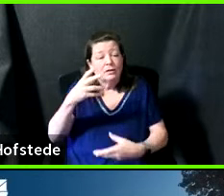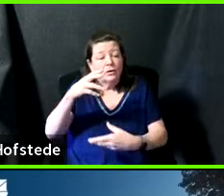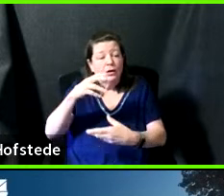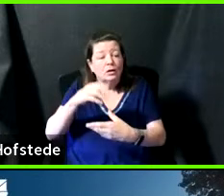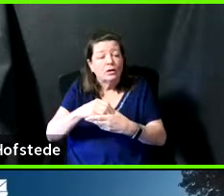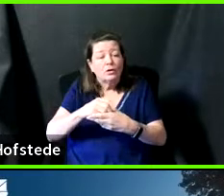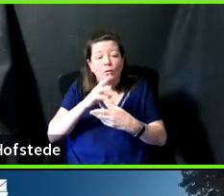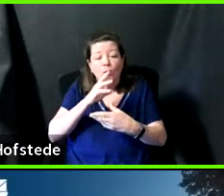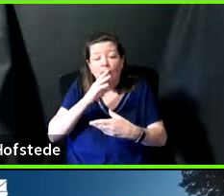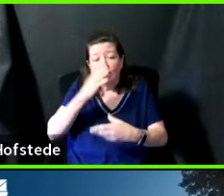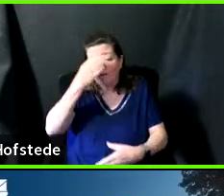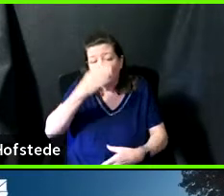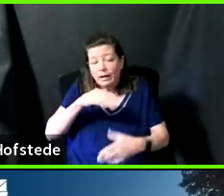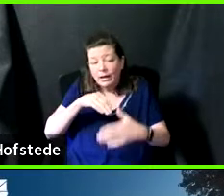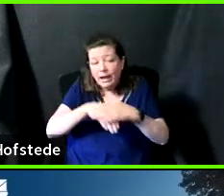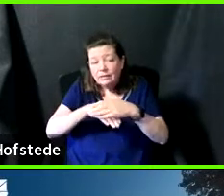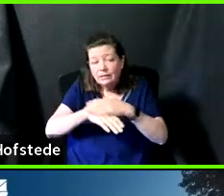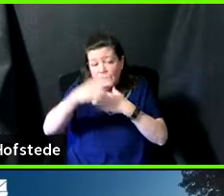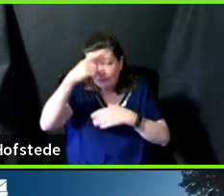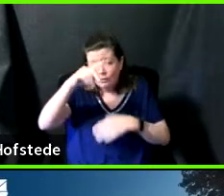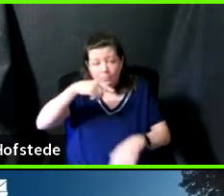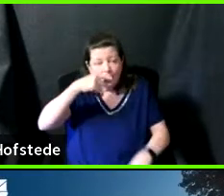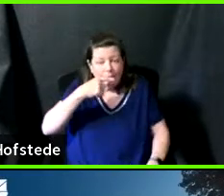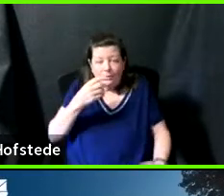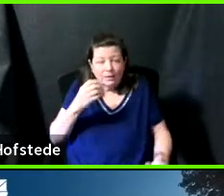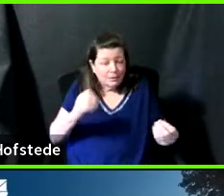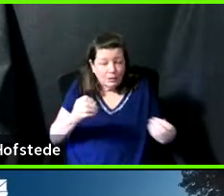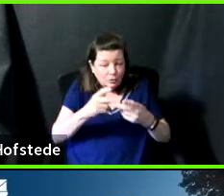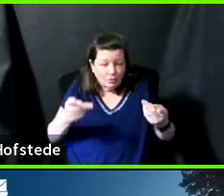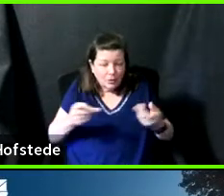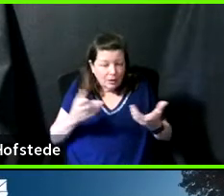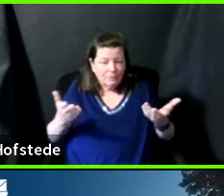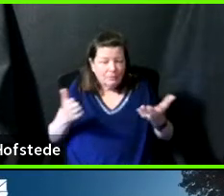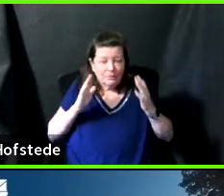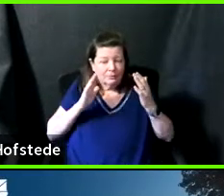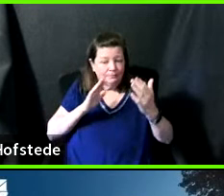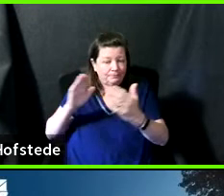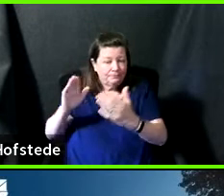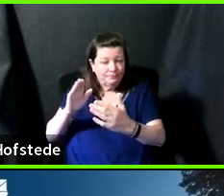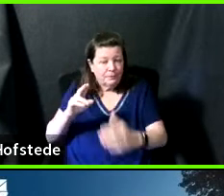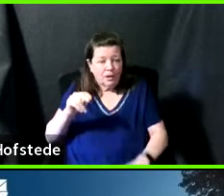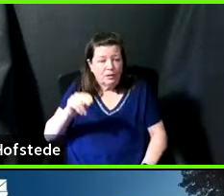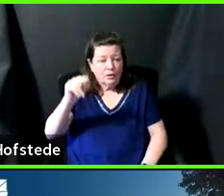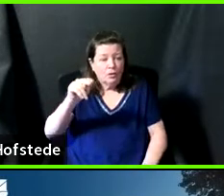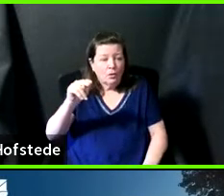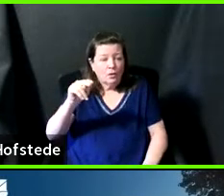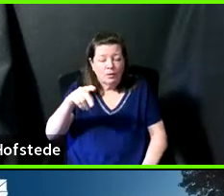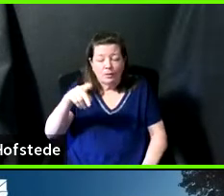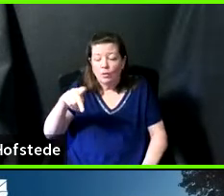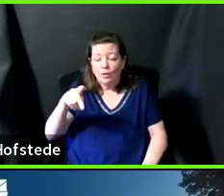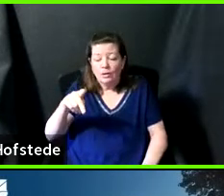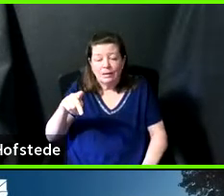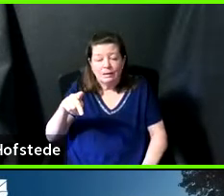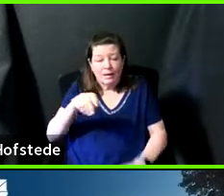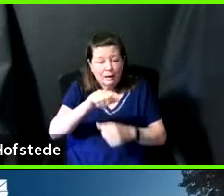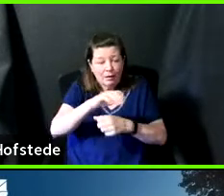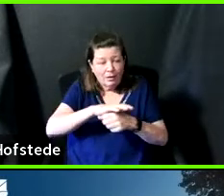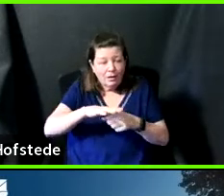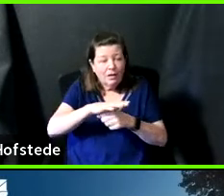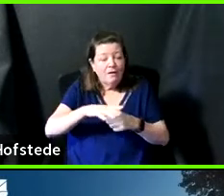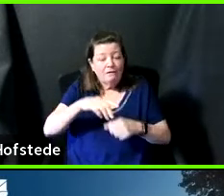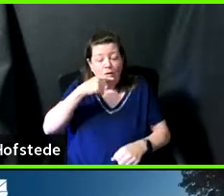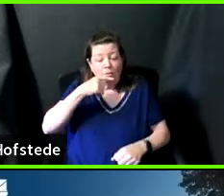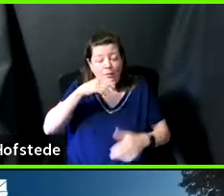waterfront access for the public, because there's no place along the North Portland Channel there for public access to the